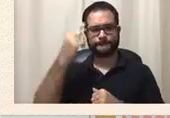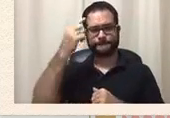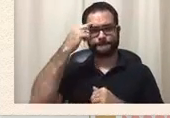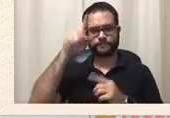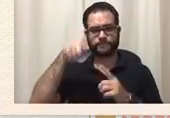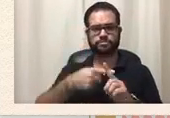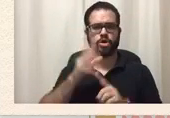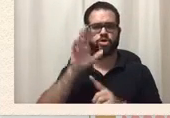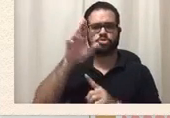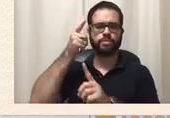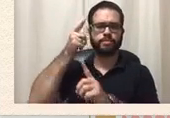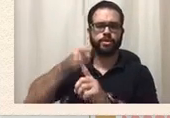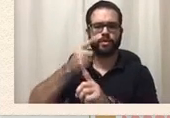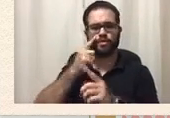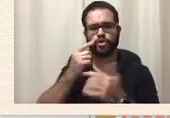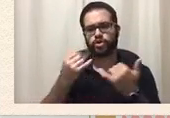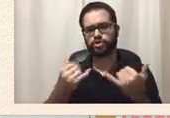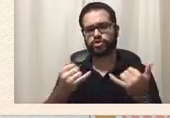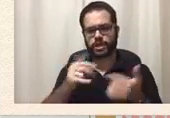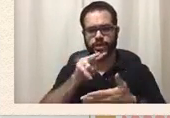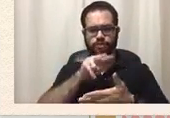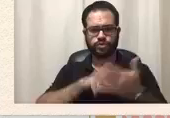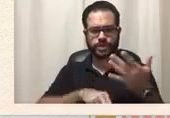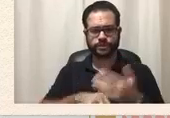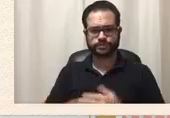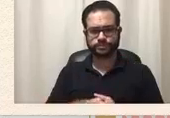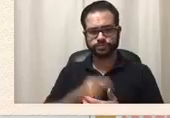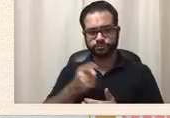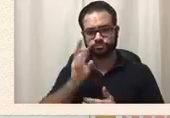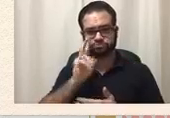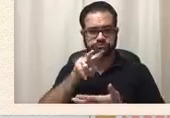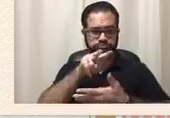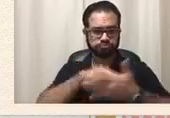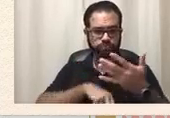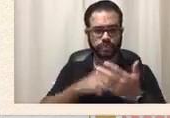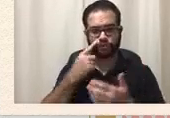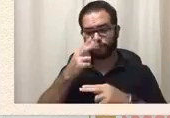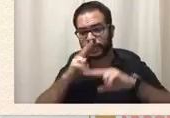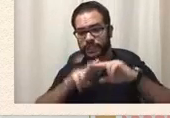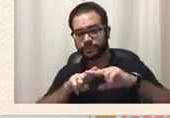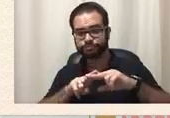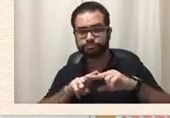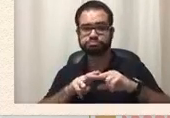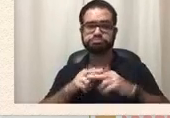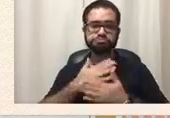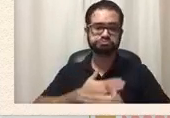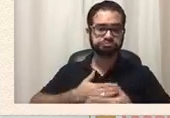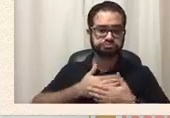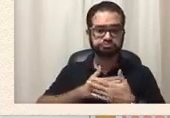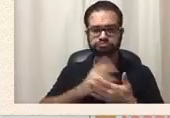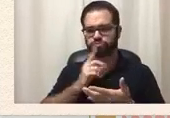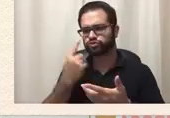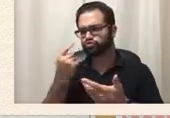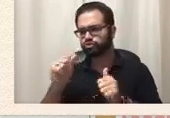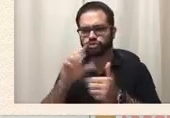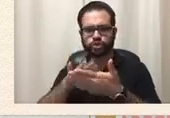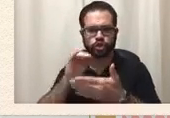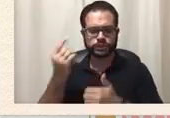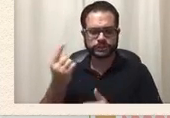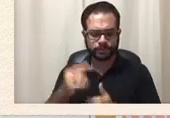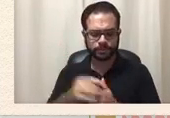today's reading. Are you going to be reading for fun, reading to learn something, reading